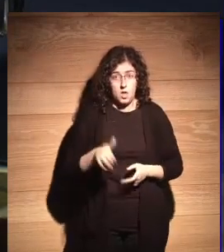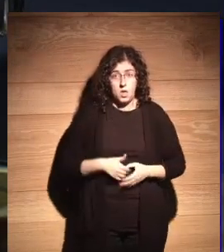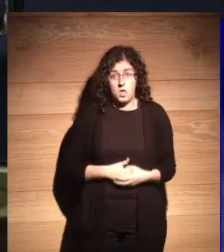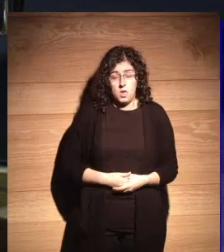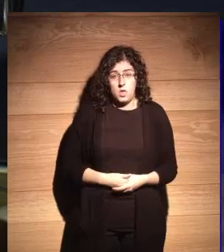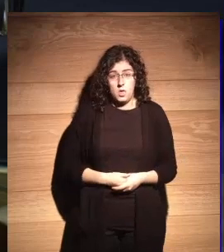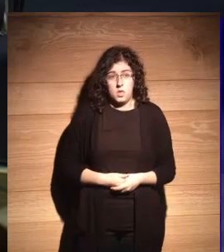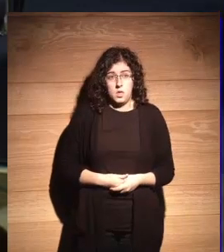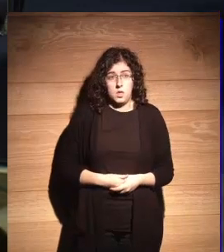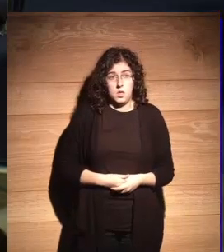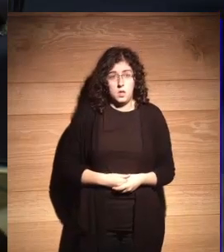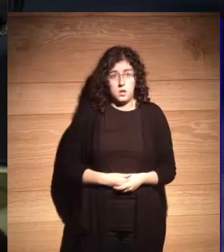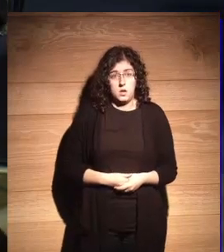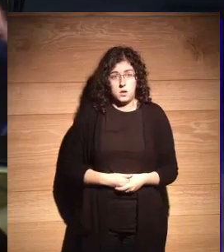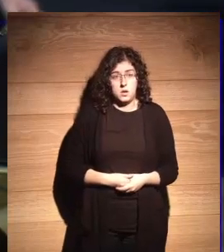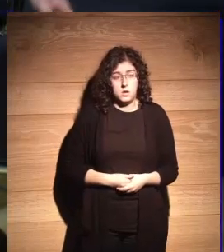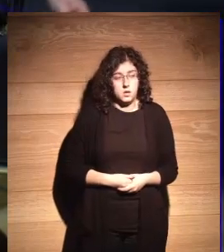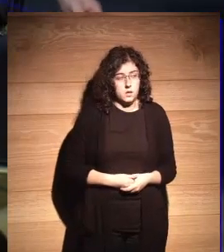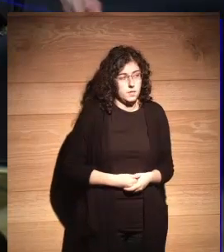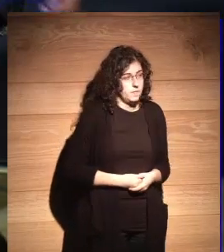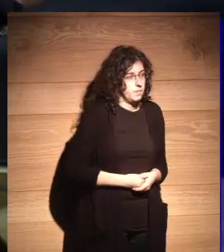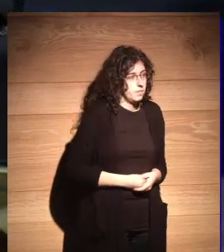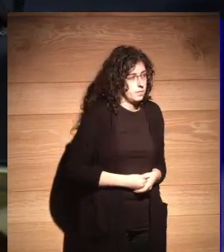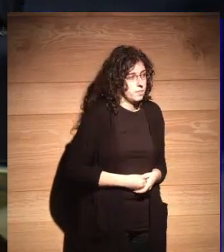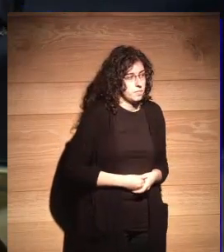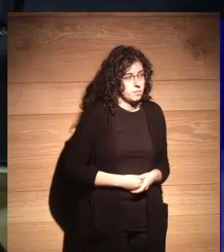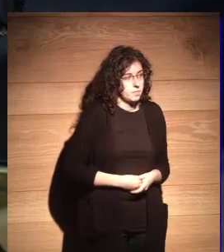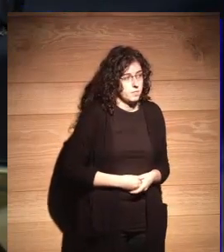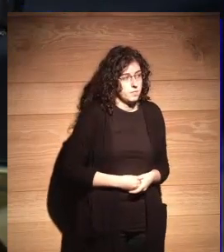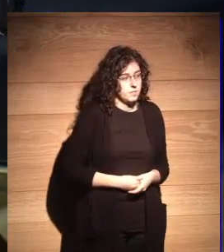micro. I will start myself because I have the microphone.